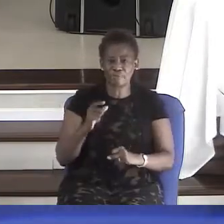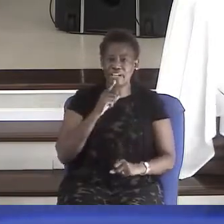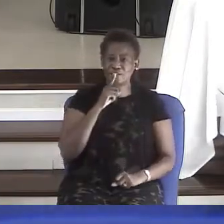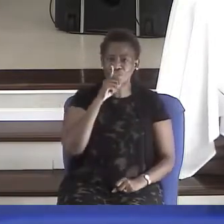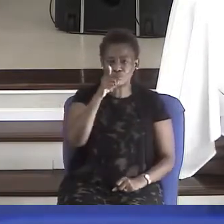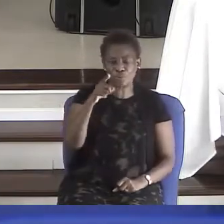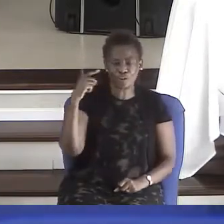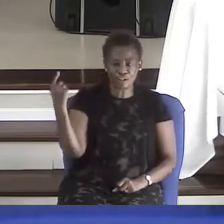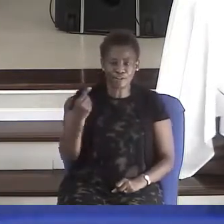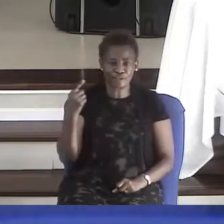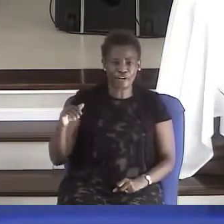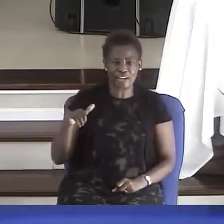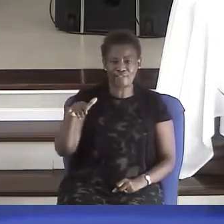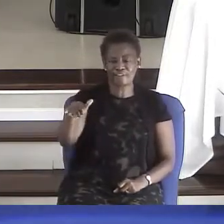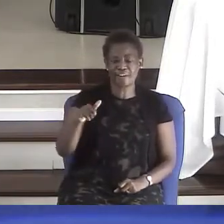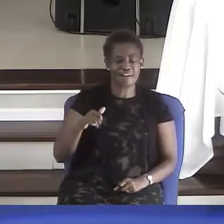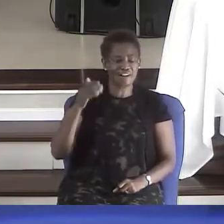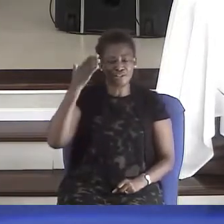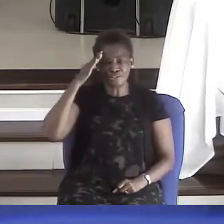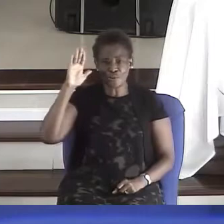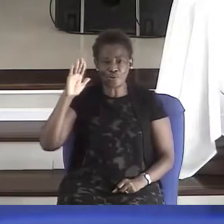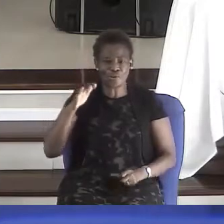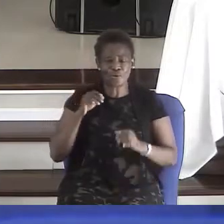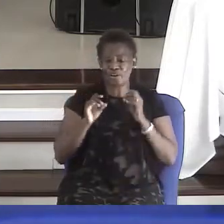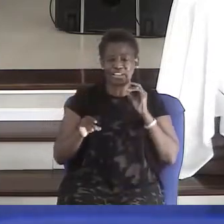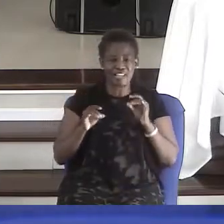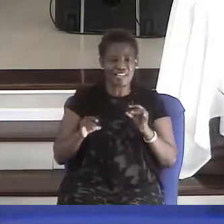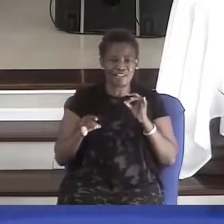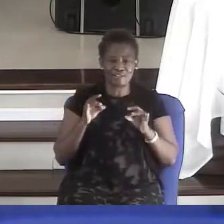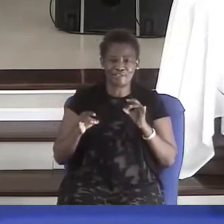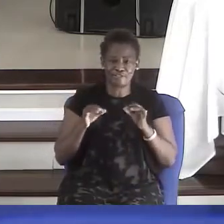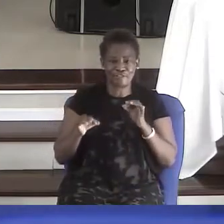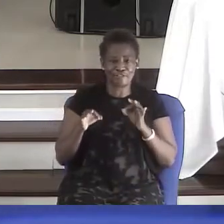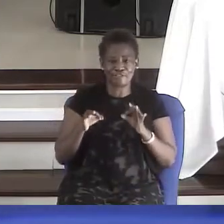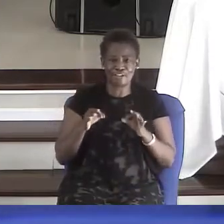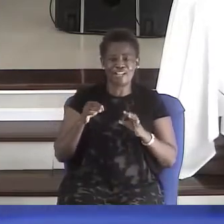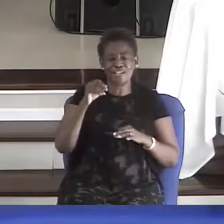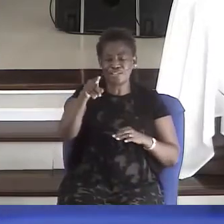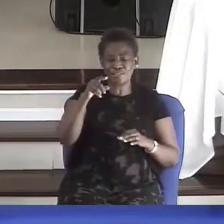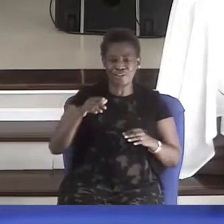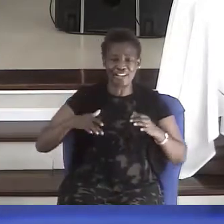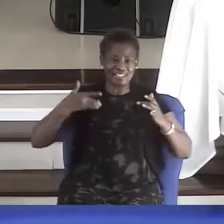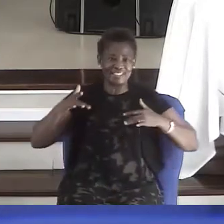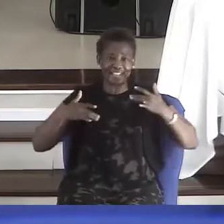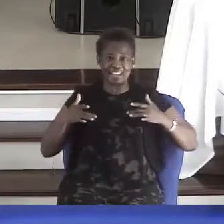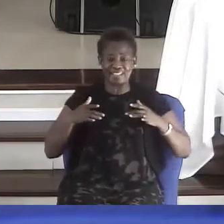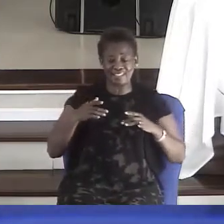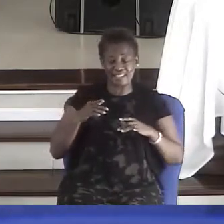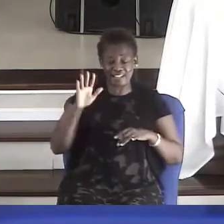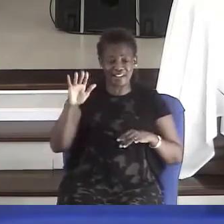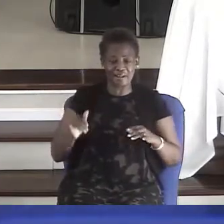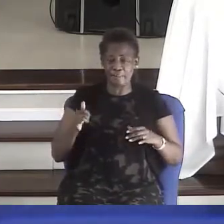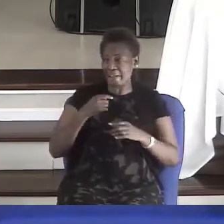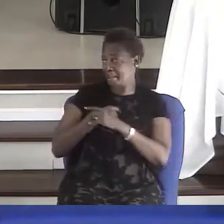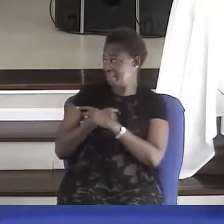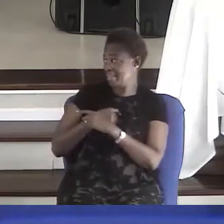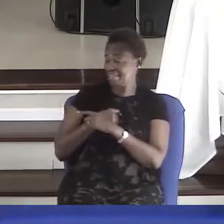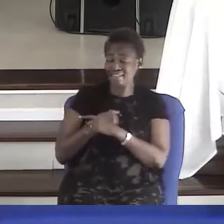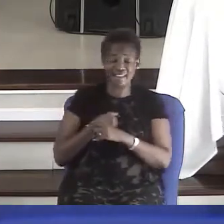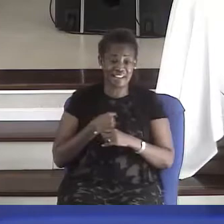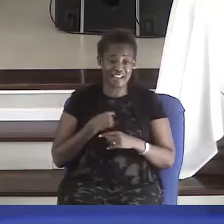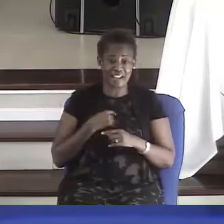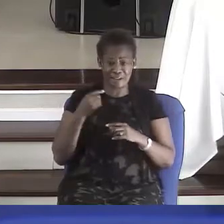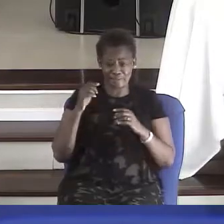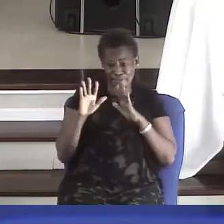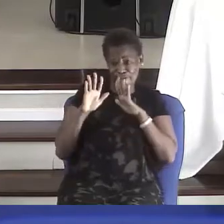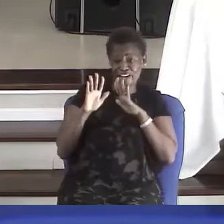I don't know if you're excited like me in these times. I'm frightened by what is happening around. It is serious when